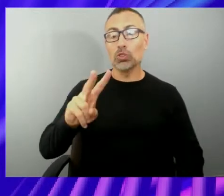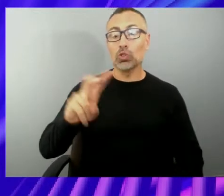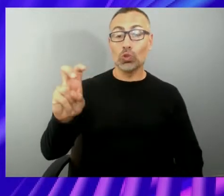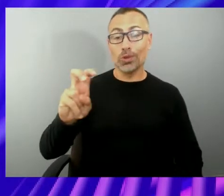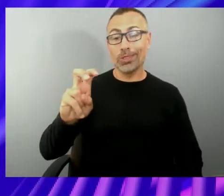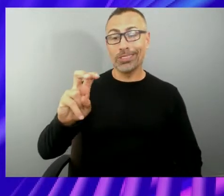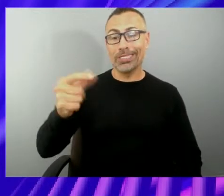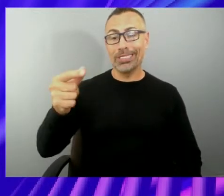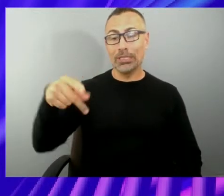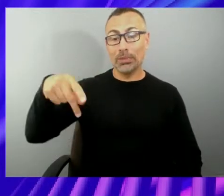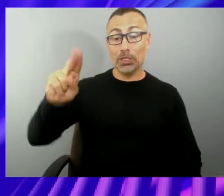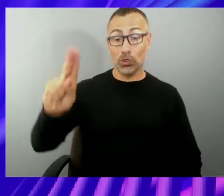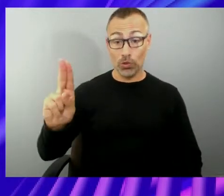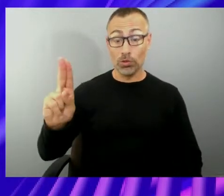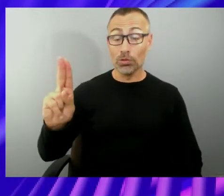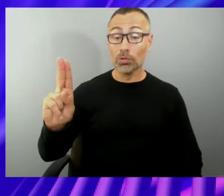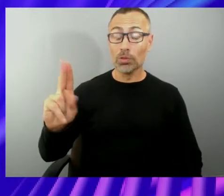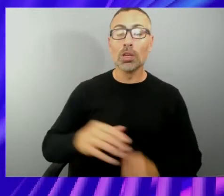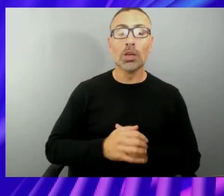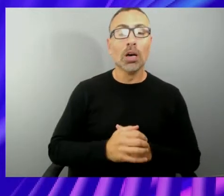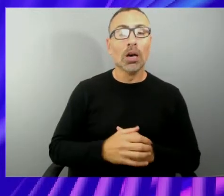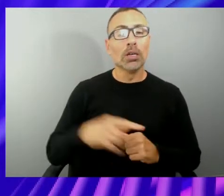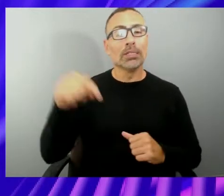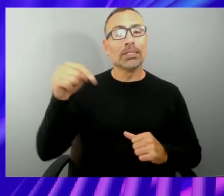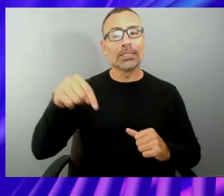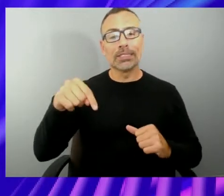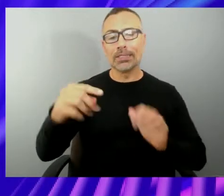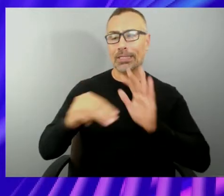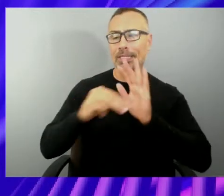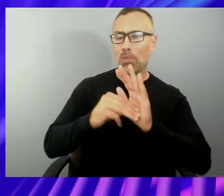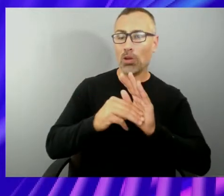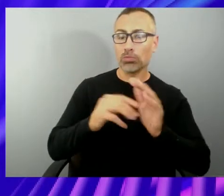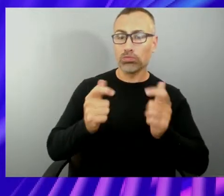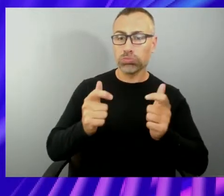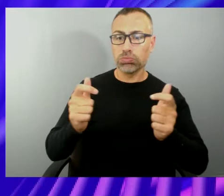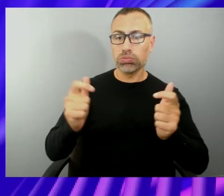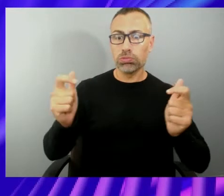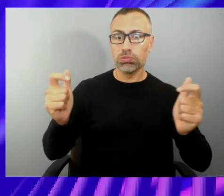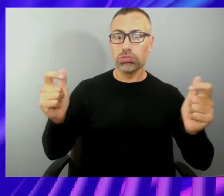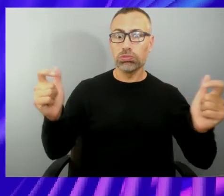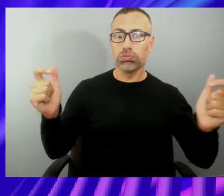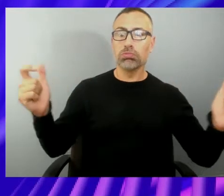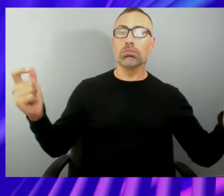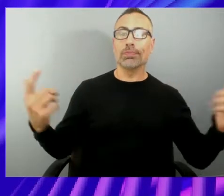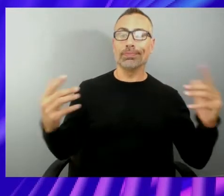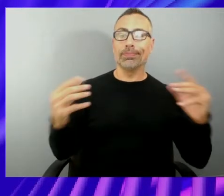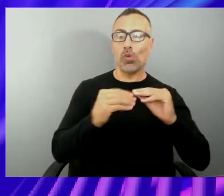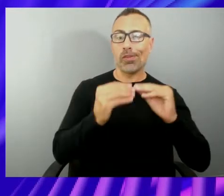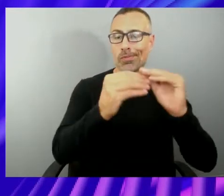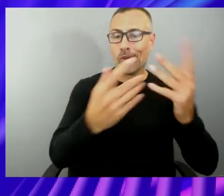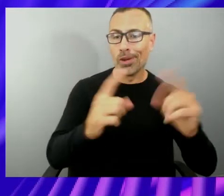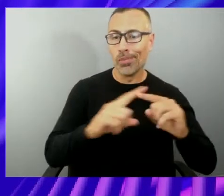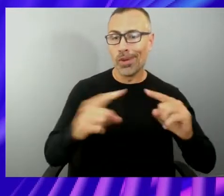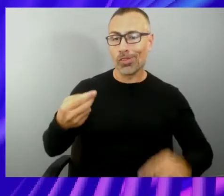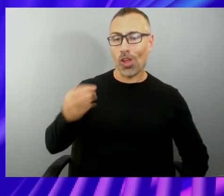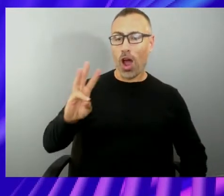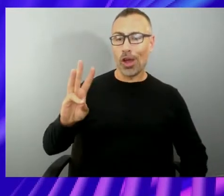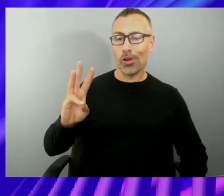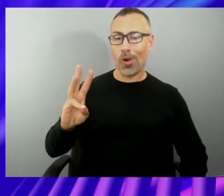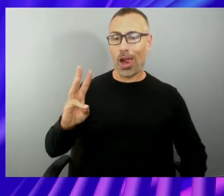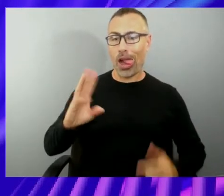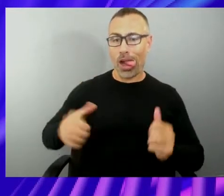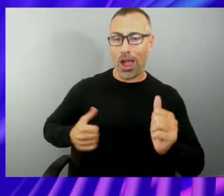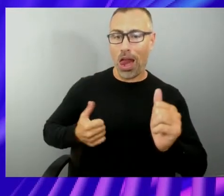And Yeah. so these models, they are growing in size, but the hardware is not catching up, right? So